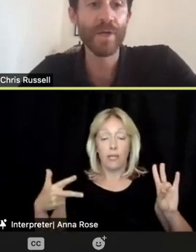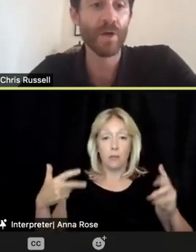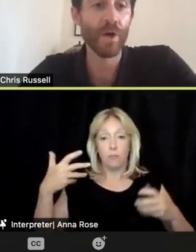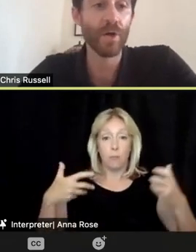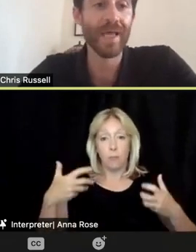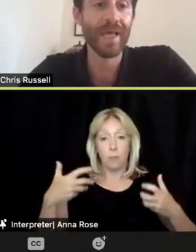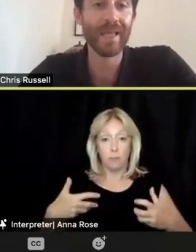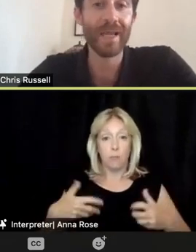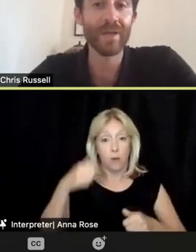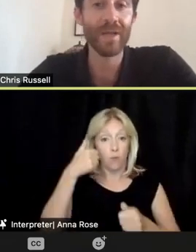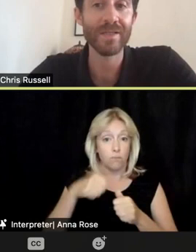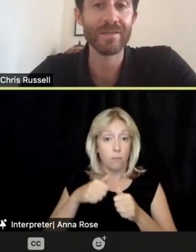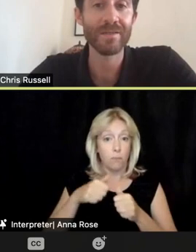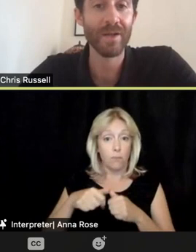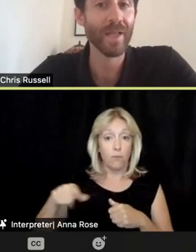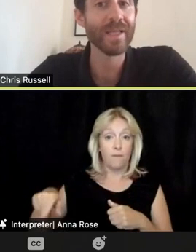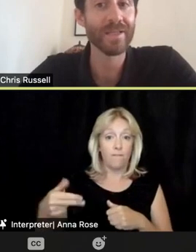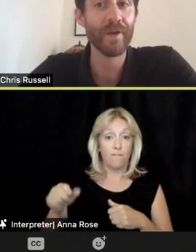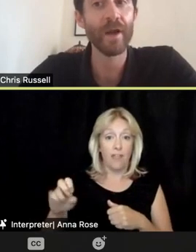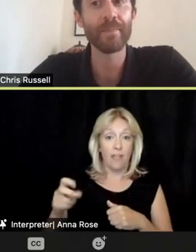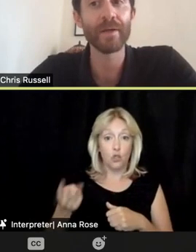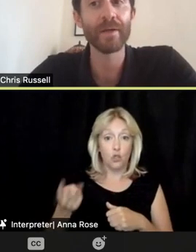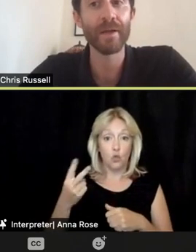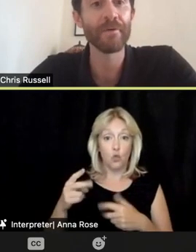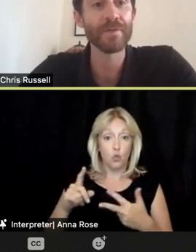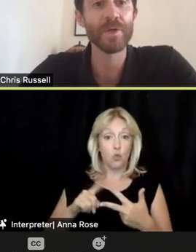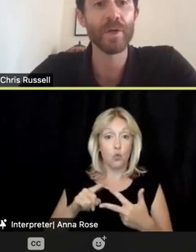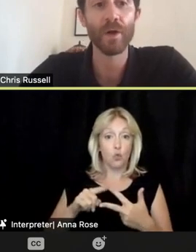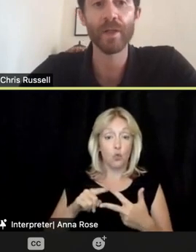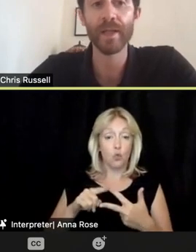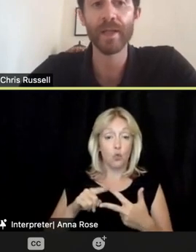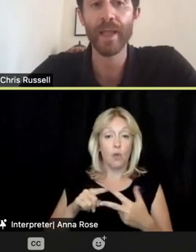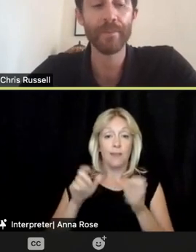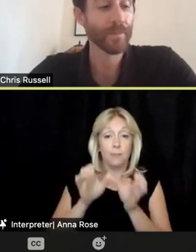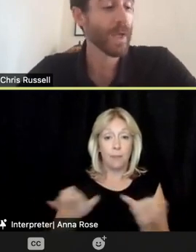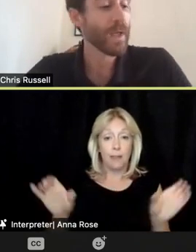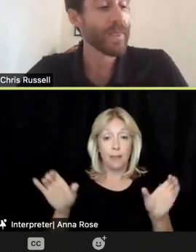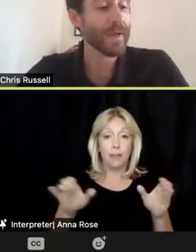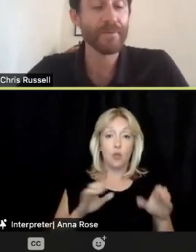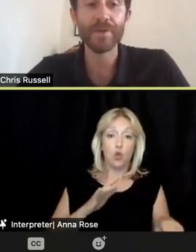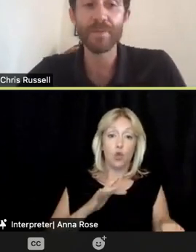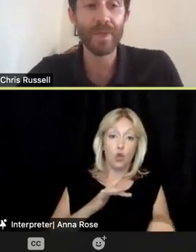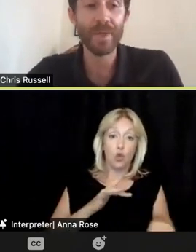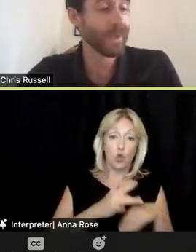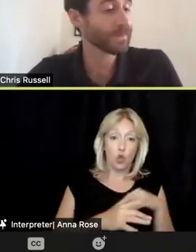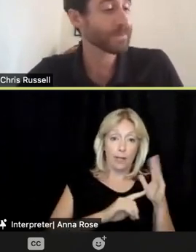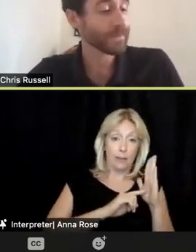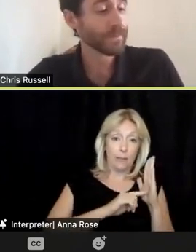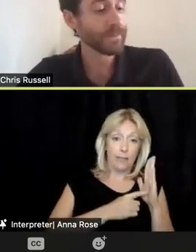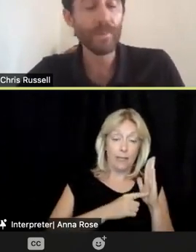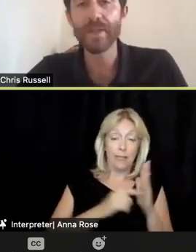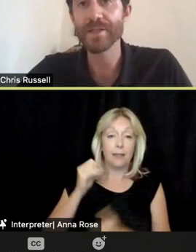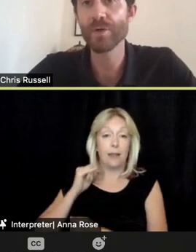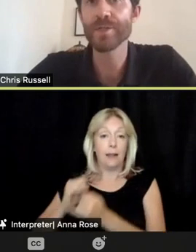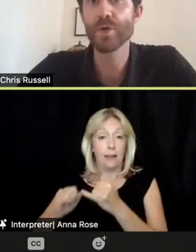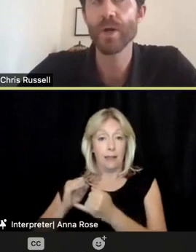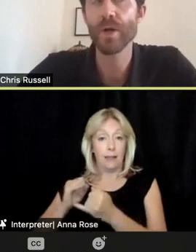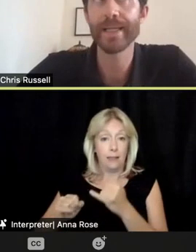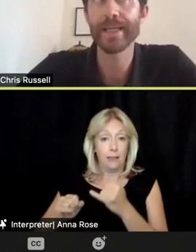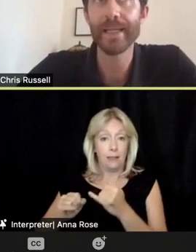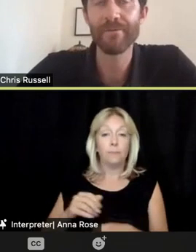phase 2 into early and late because there really is a very big difference between early and late. That difference being